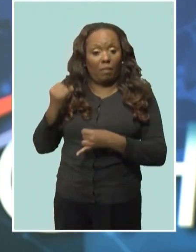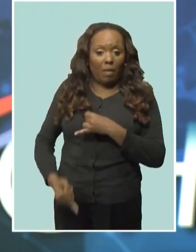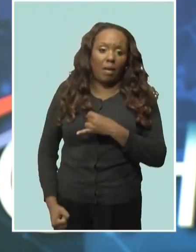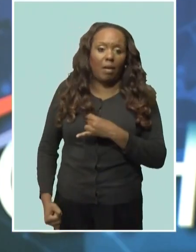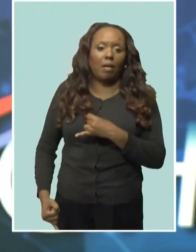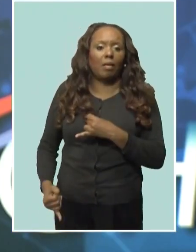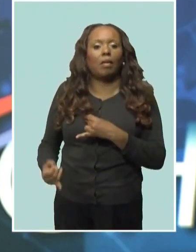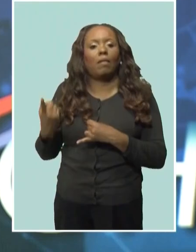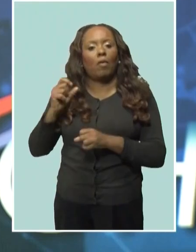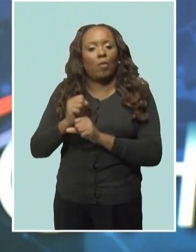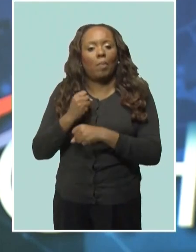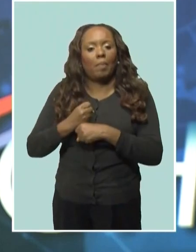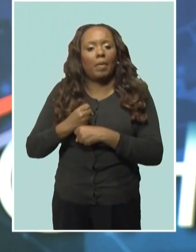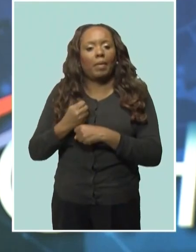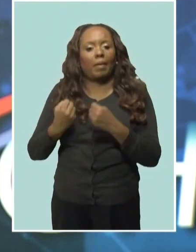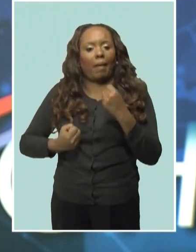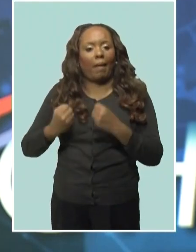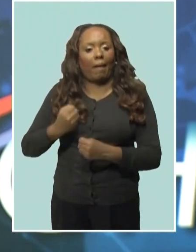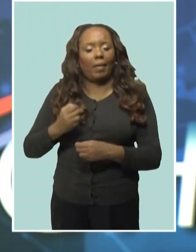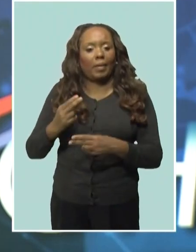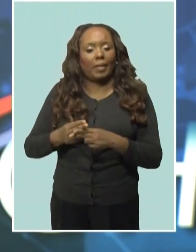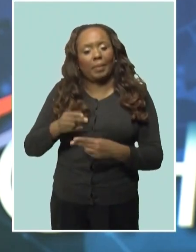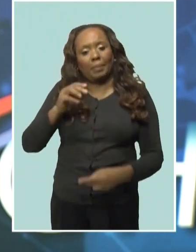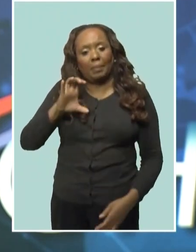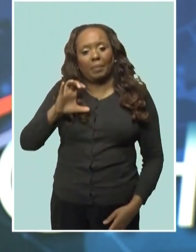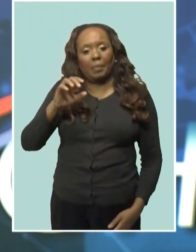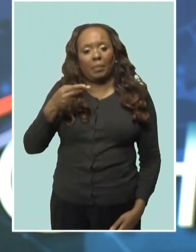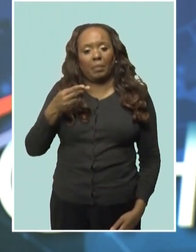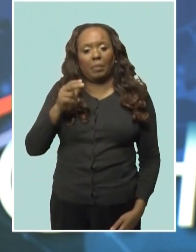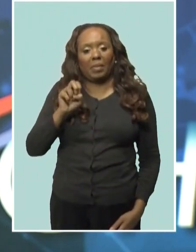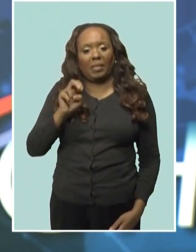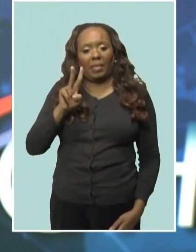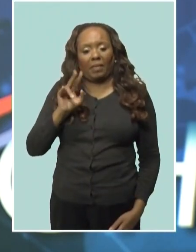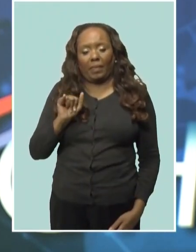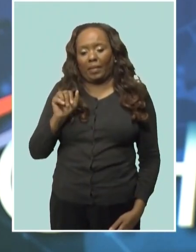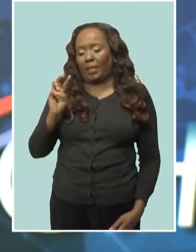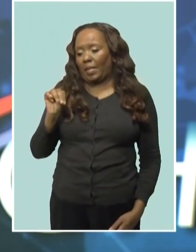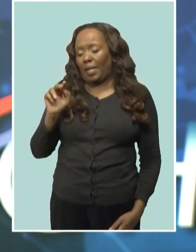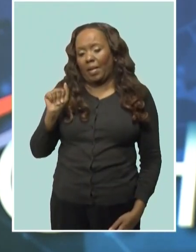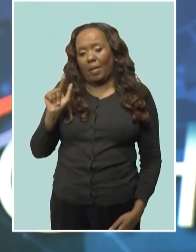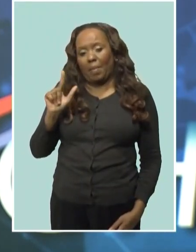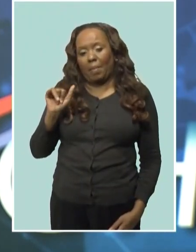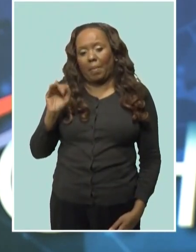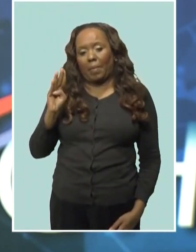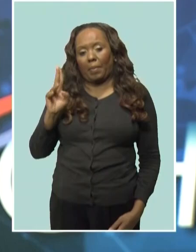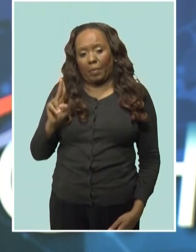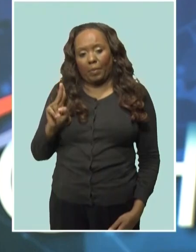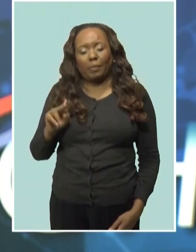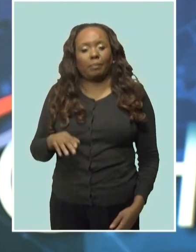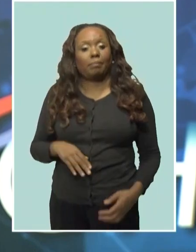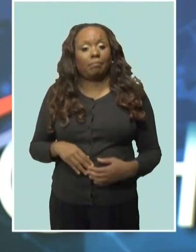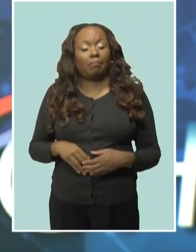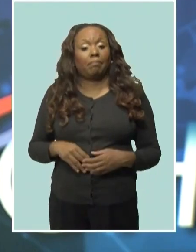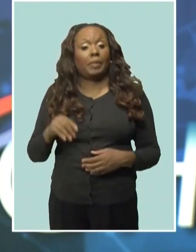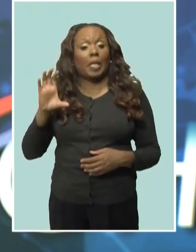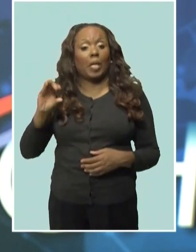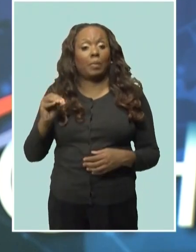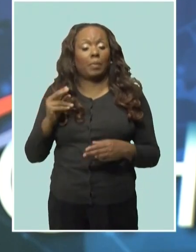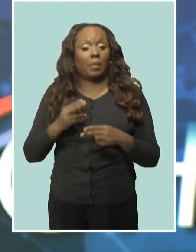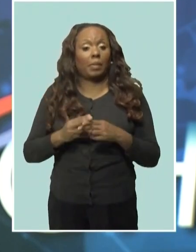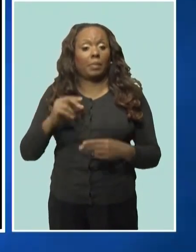Chevy Malibu. American automotive giant General Motors says it's a sign of the times. Trevor Thorpe